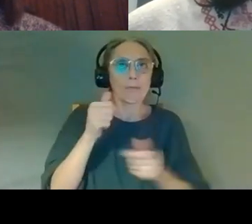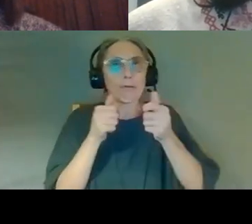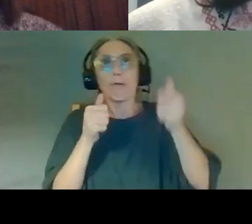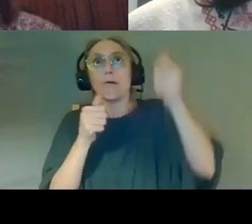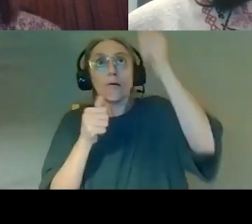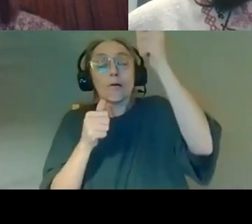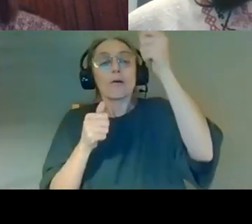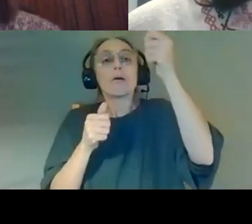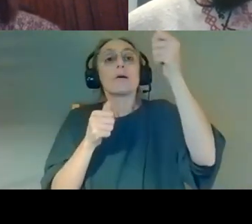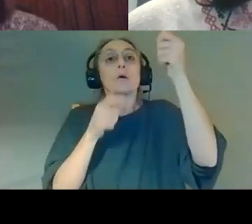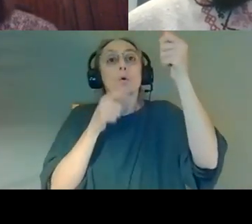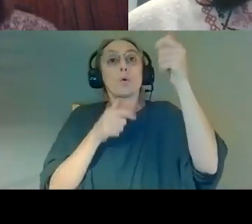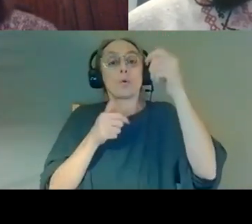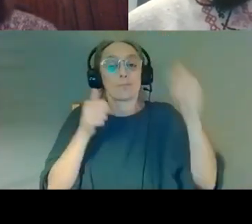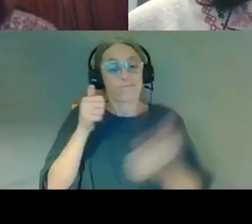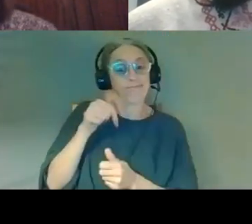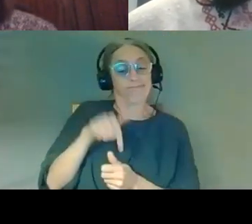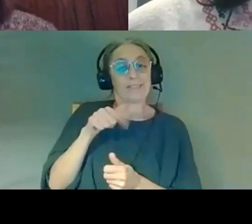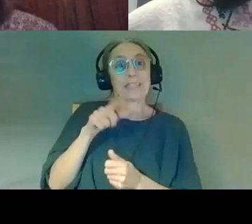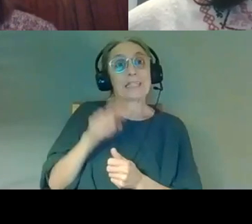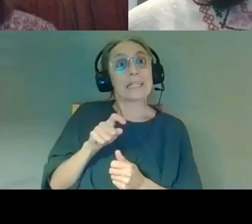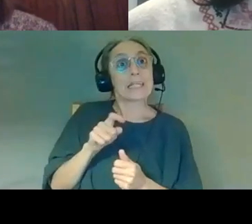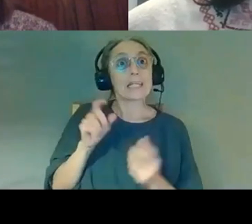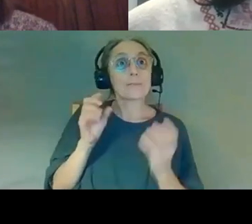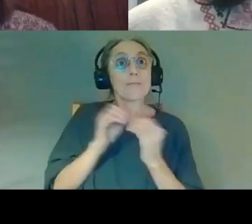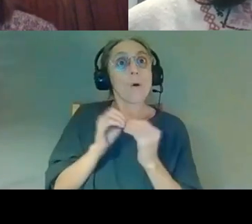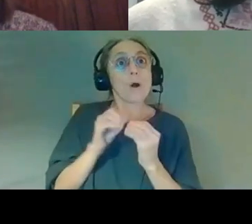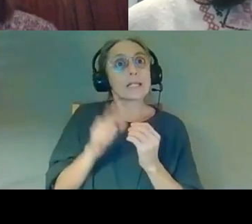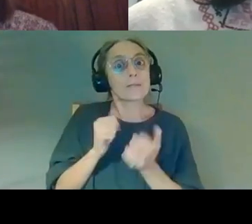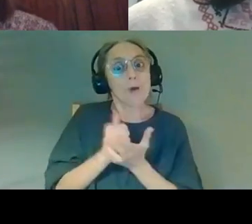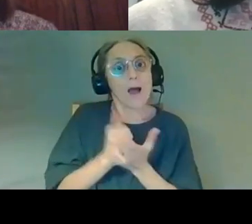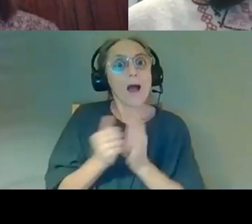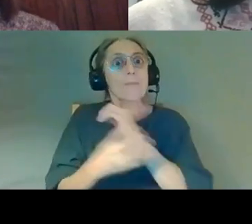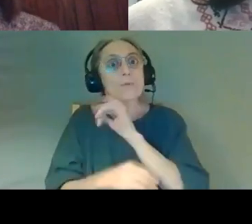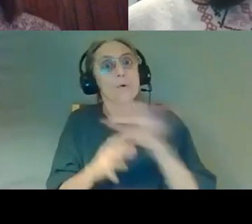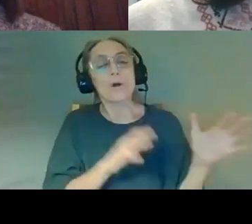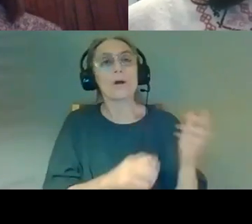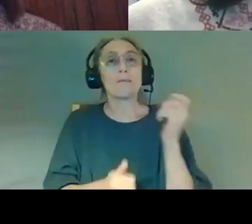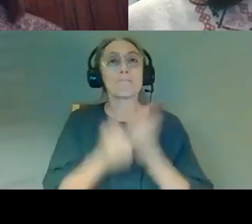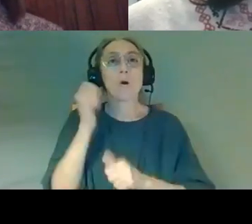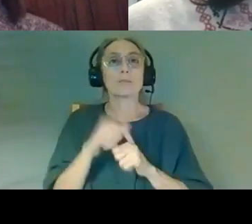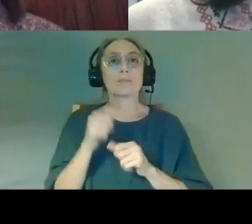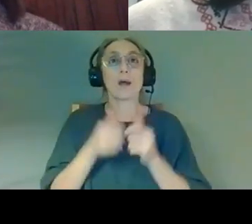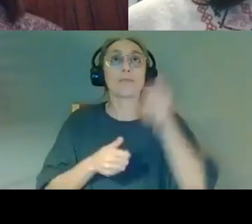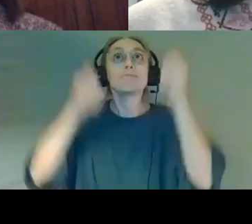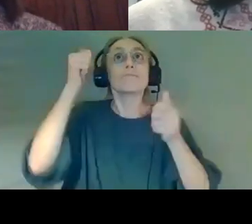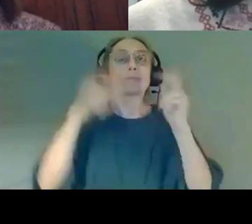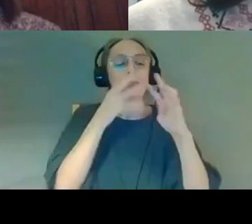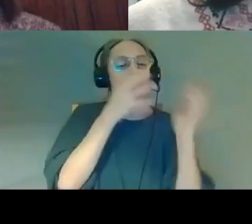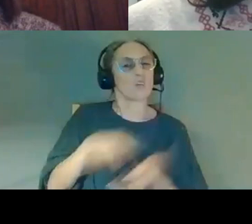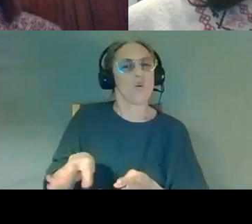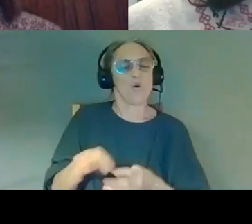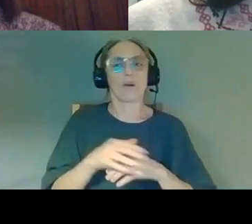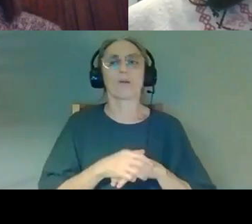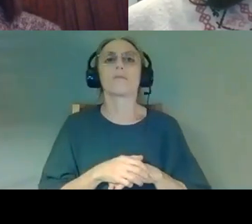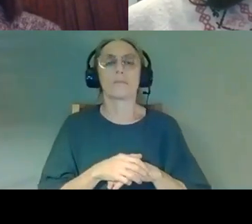So what I see and what I'm humbled by going out in the street and talking to folks is the stories that I hear and